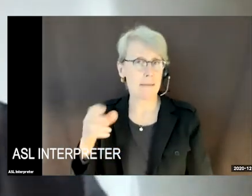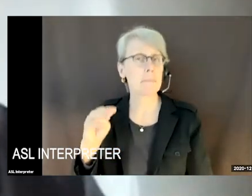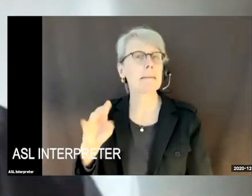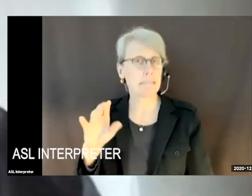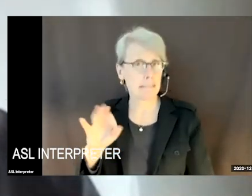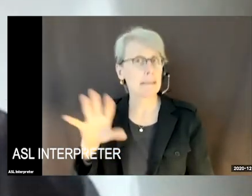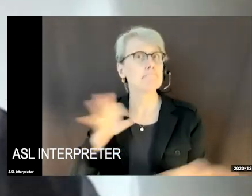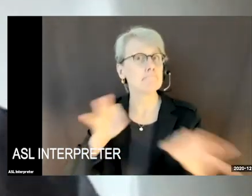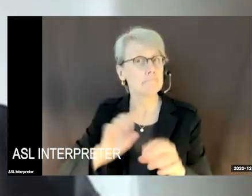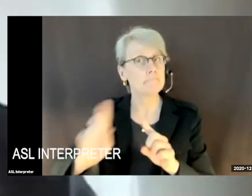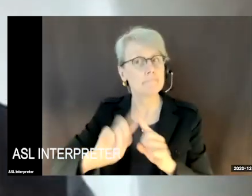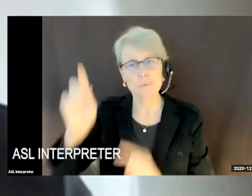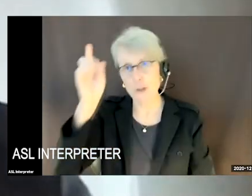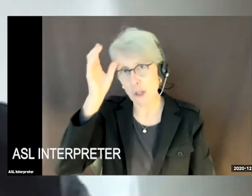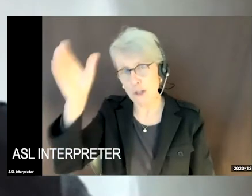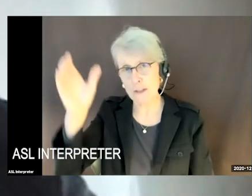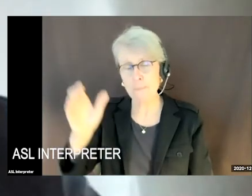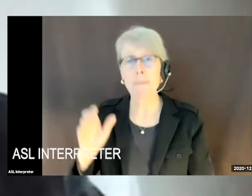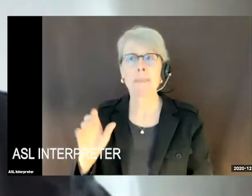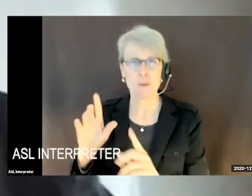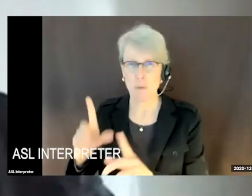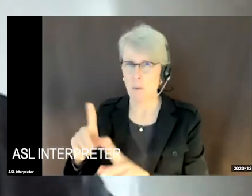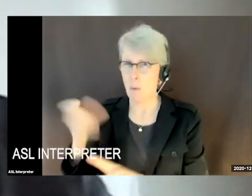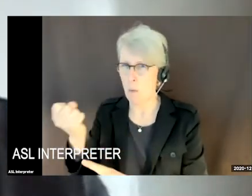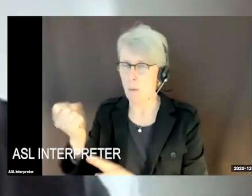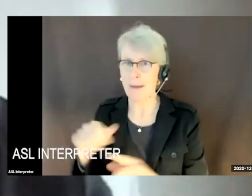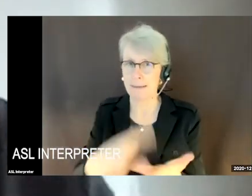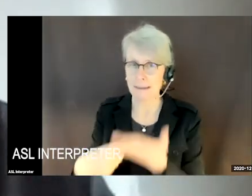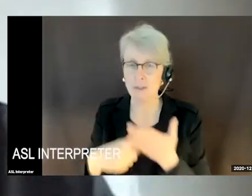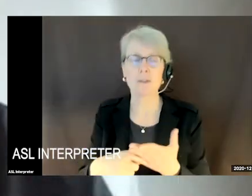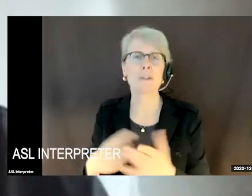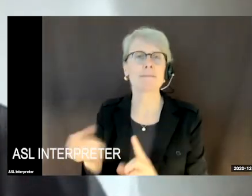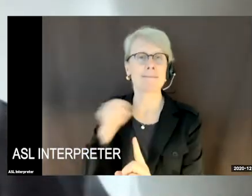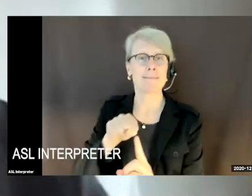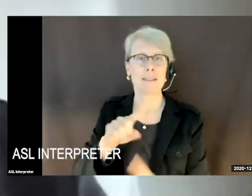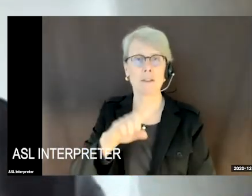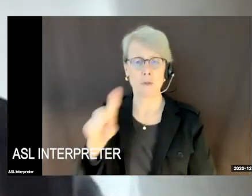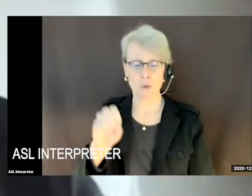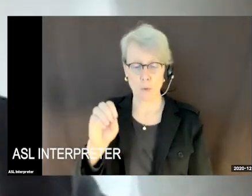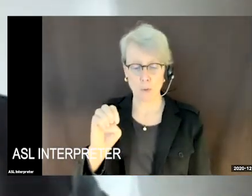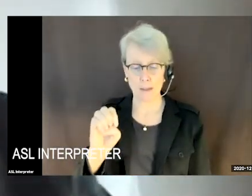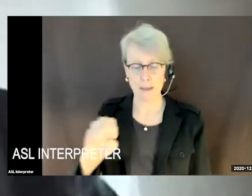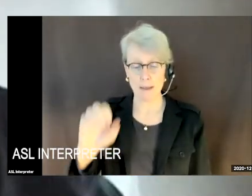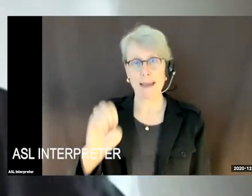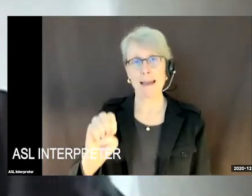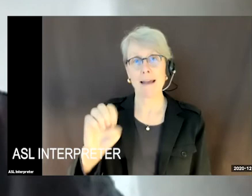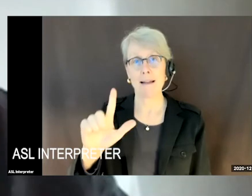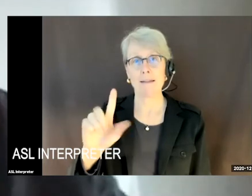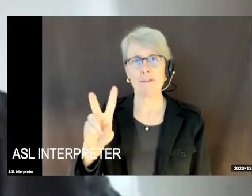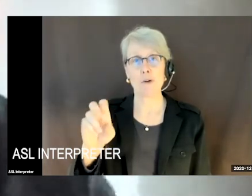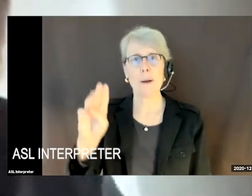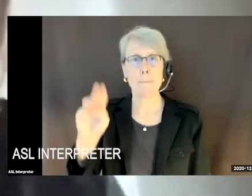and Donna and Adam, and some of the concepts that Adam has talked to us about. Before that, though, we're really pleased to have